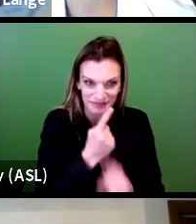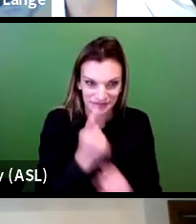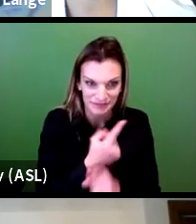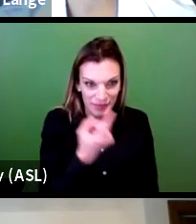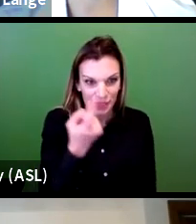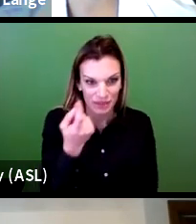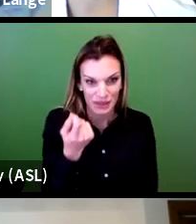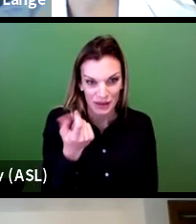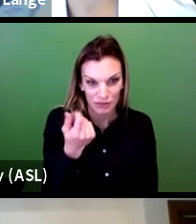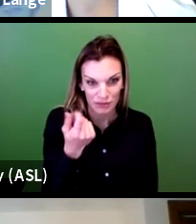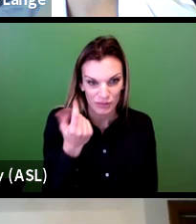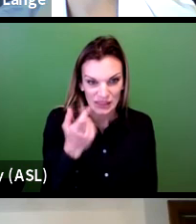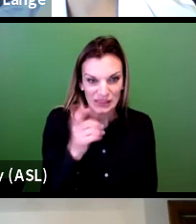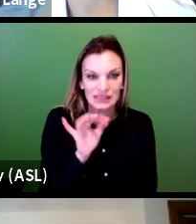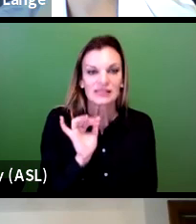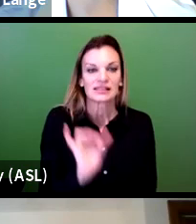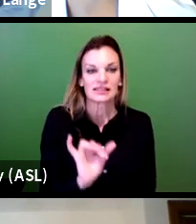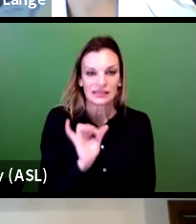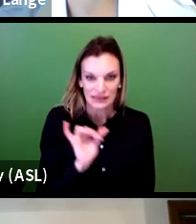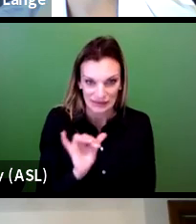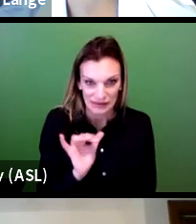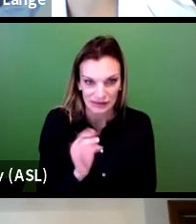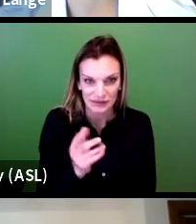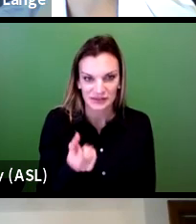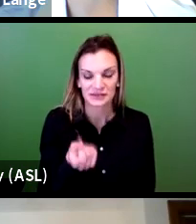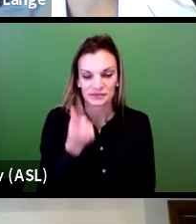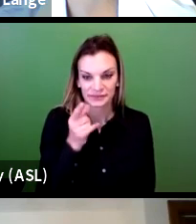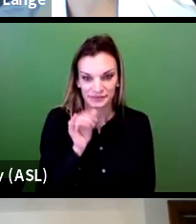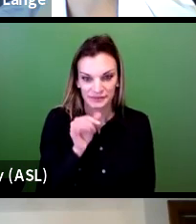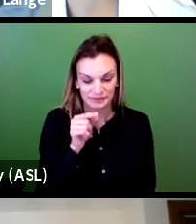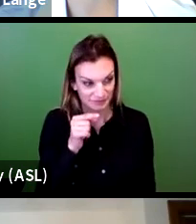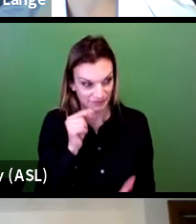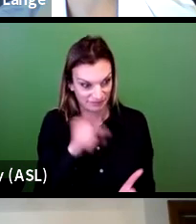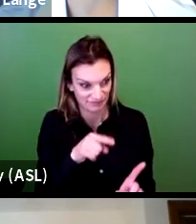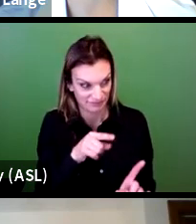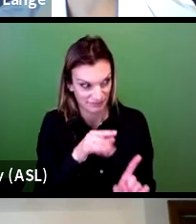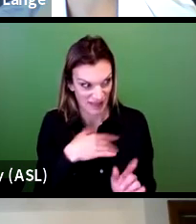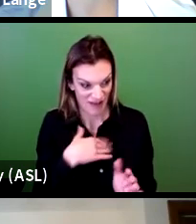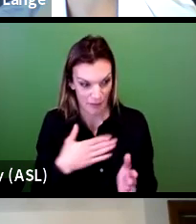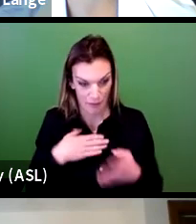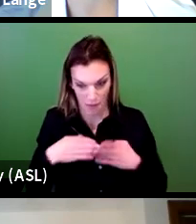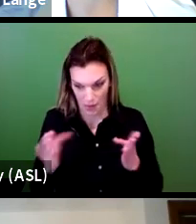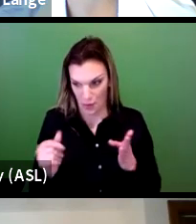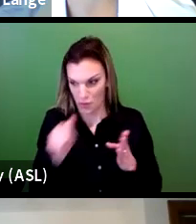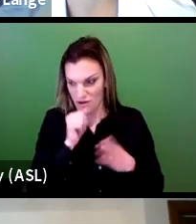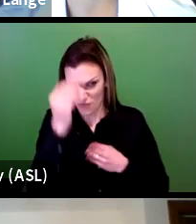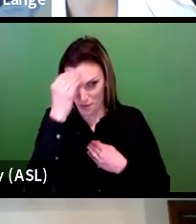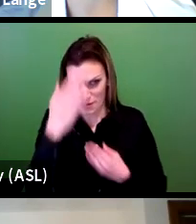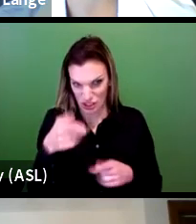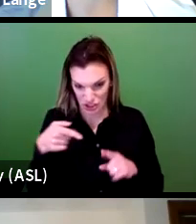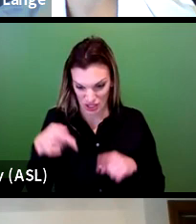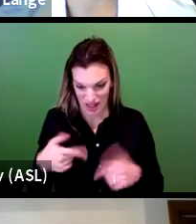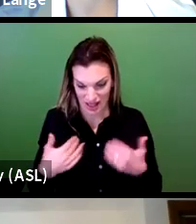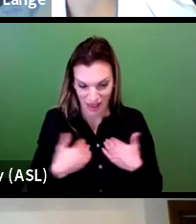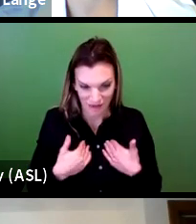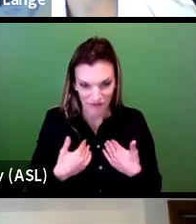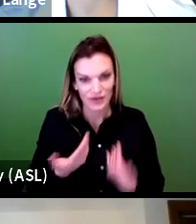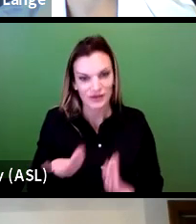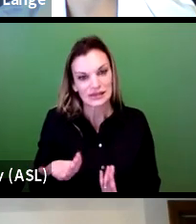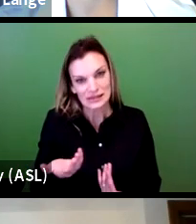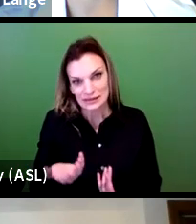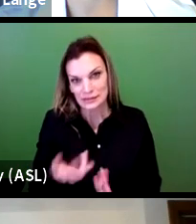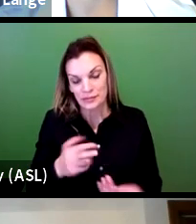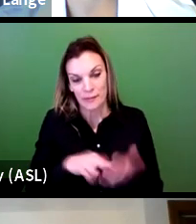of discomfort sometimes to think that I've got both public and private information on it. So I'm not